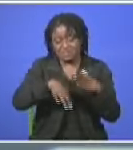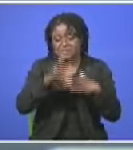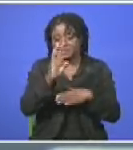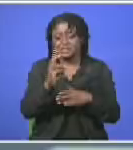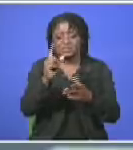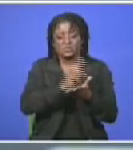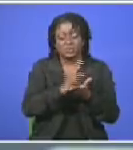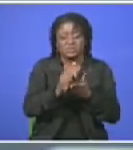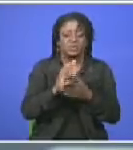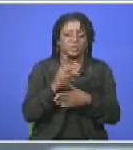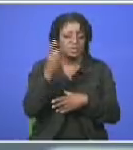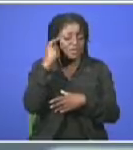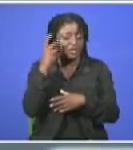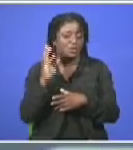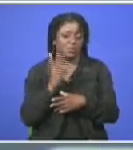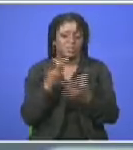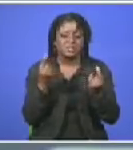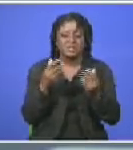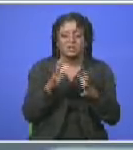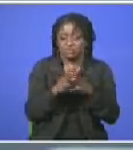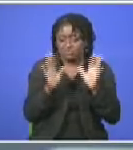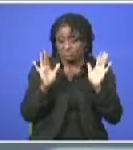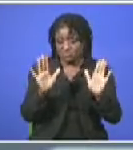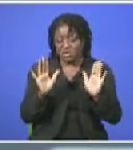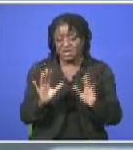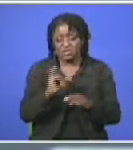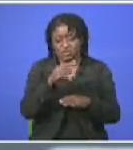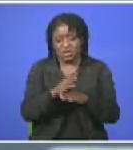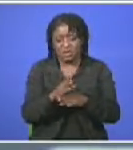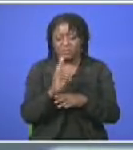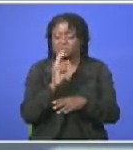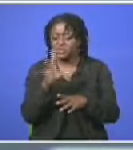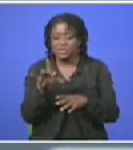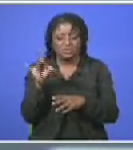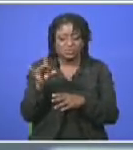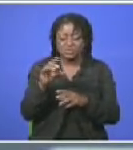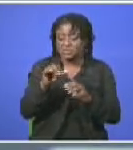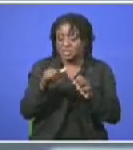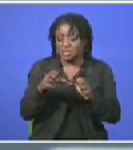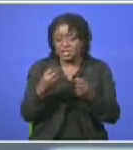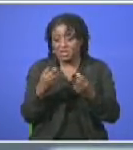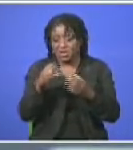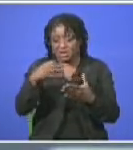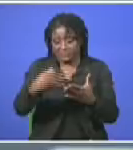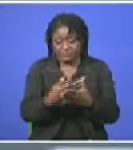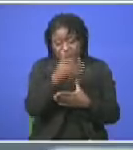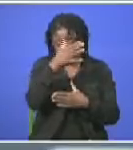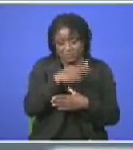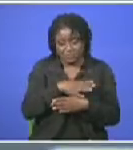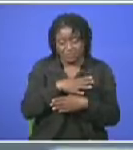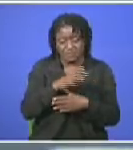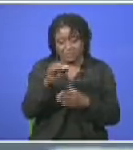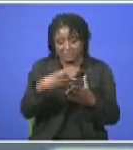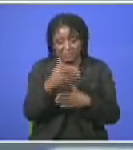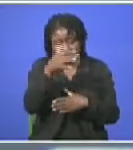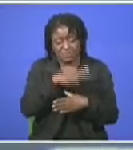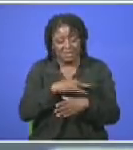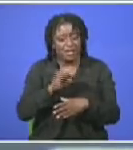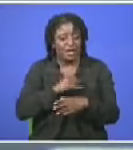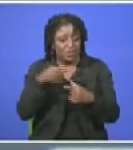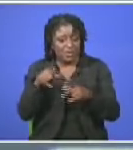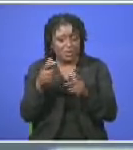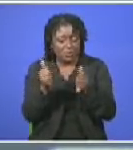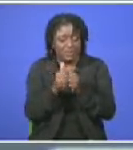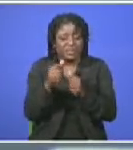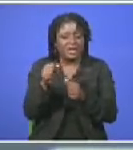we did a great job, and it was strategic. We didn't go with a lot of freshmen. And the freshmen that I went with, I had relationships with, so